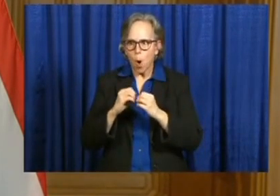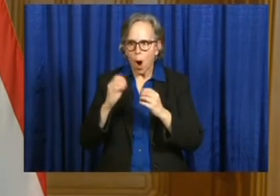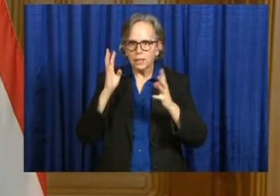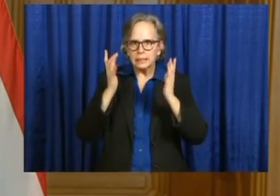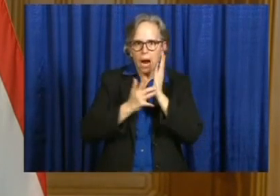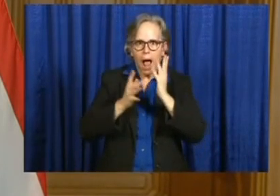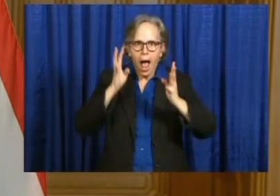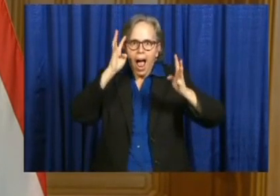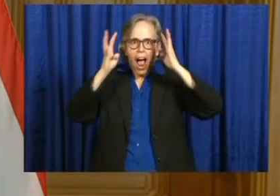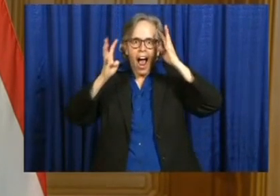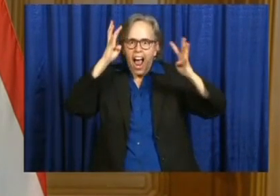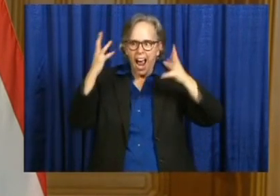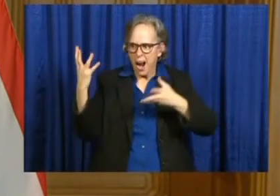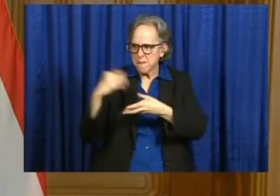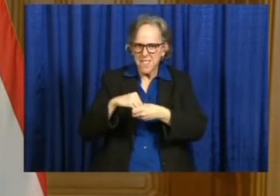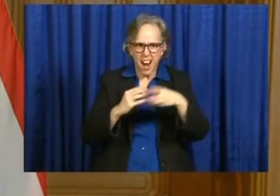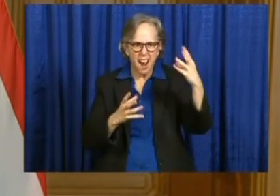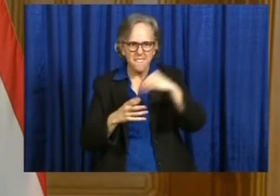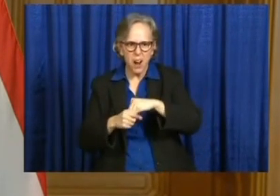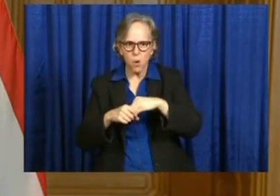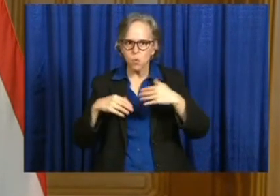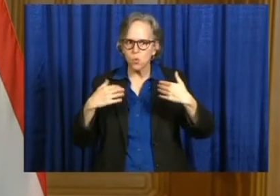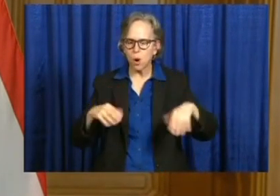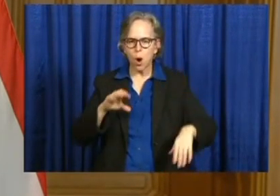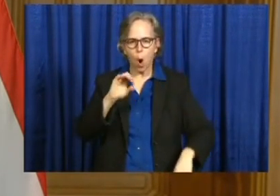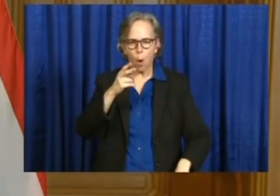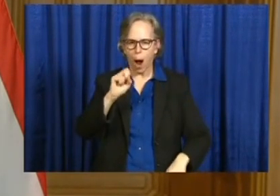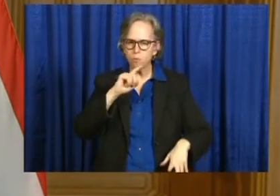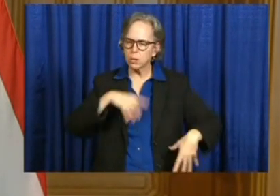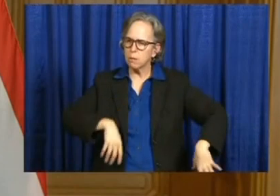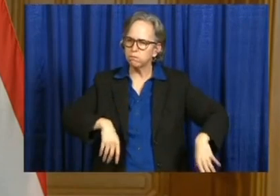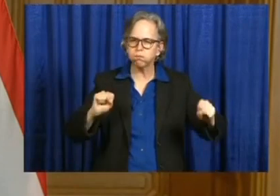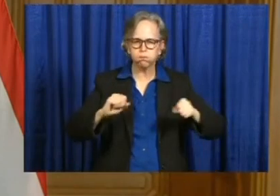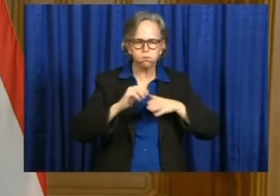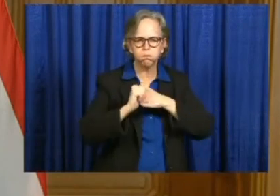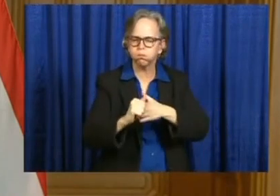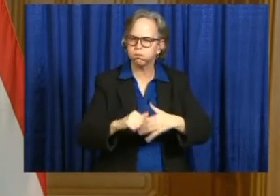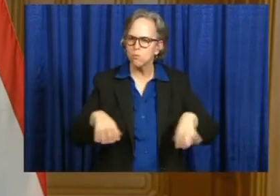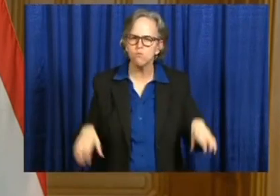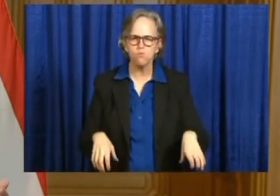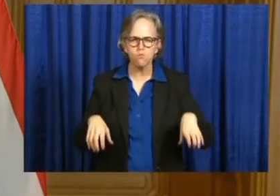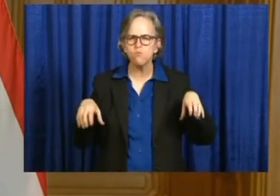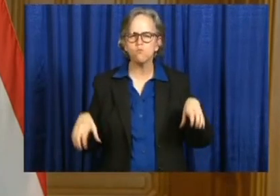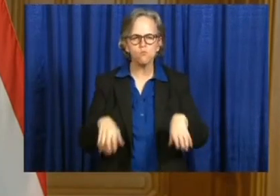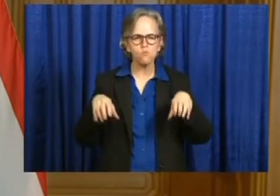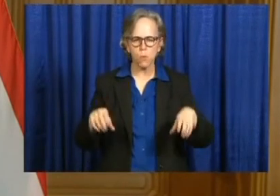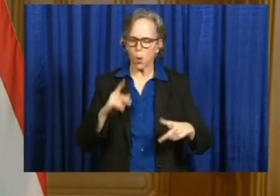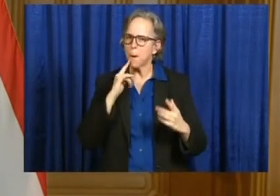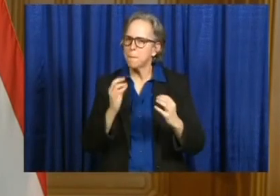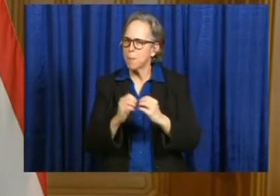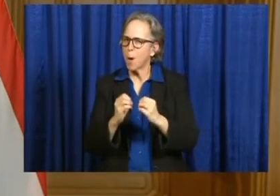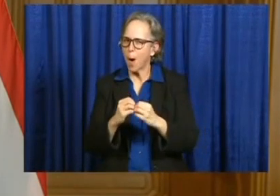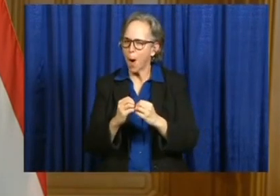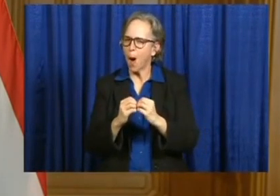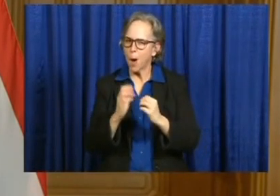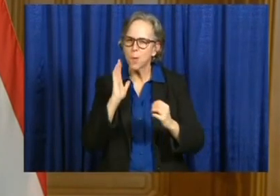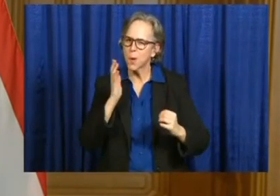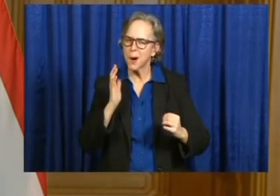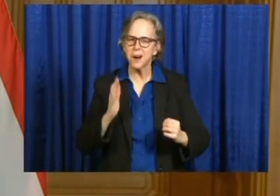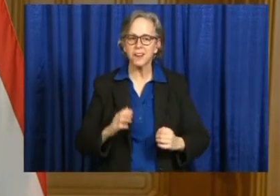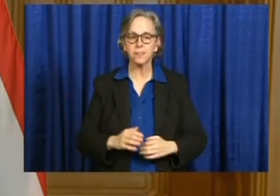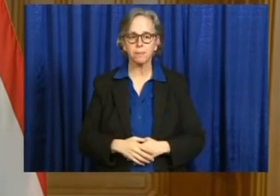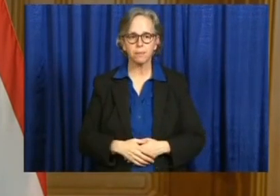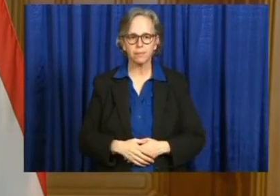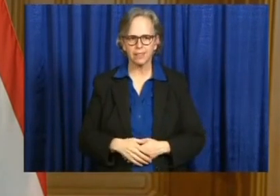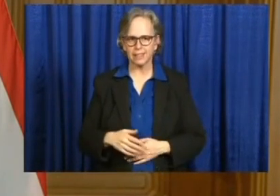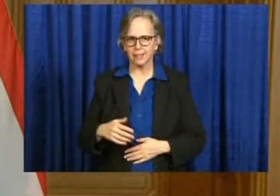Ohio ingenuity is working, and there are more things coming. John and I both have heard, and Dr. Acton, from different